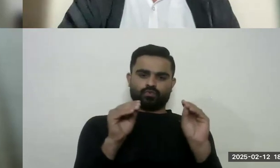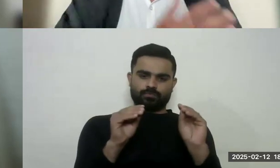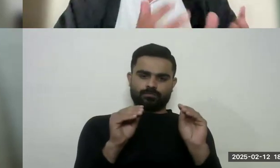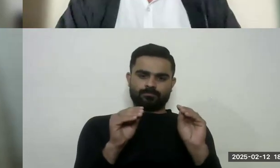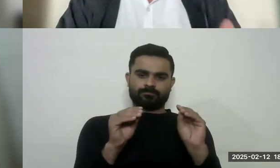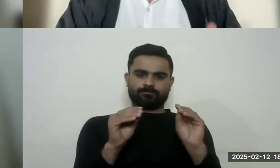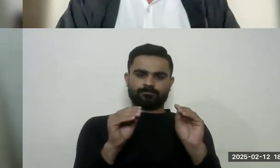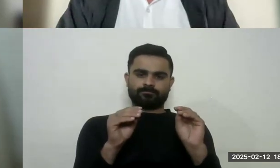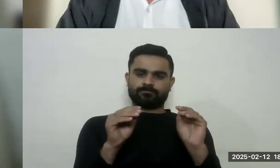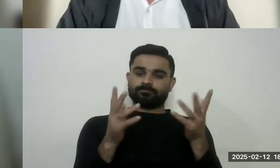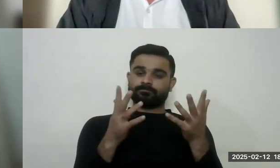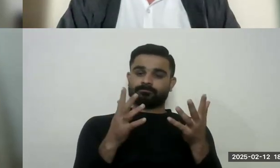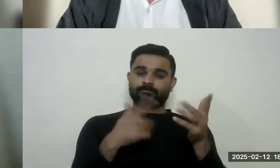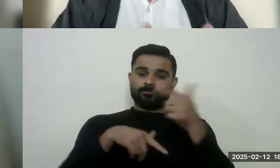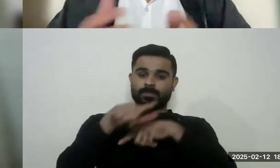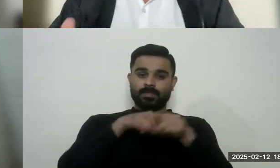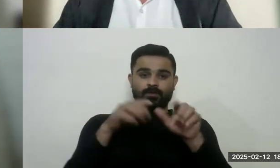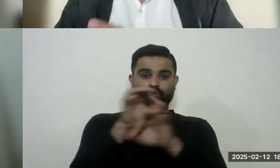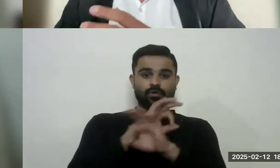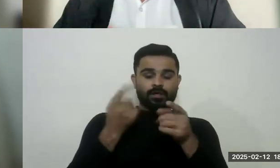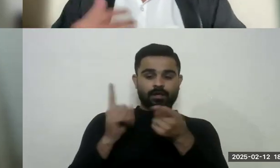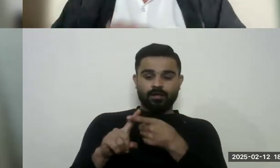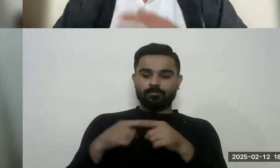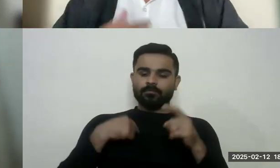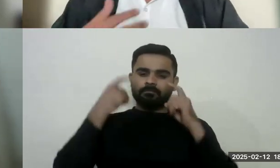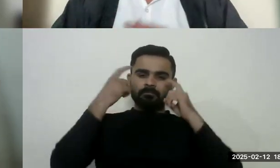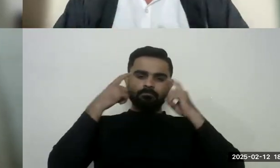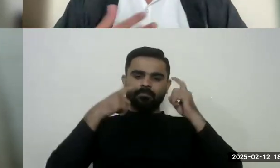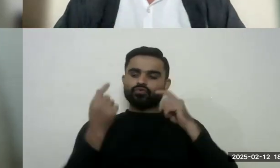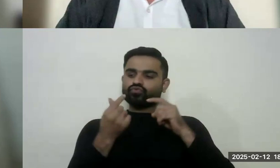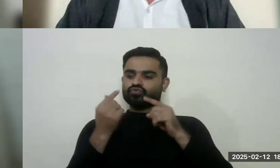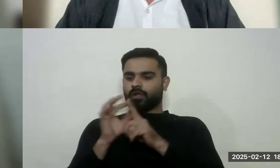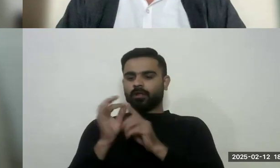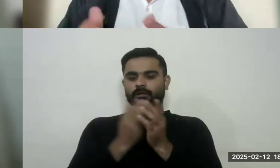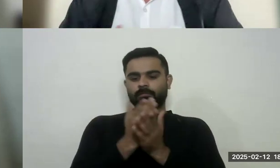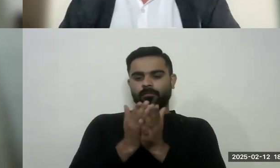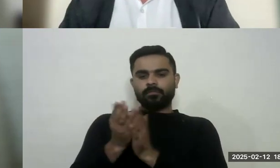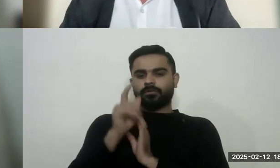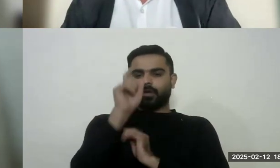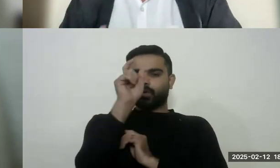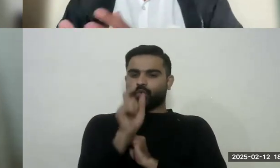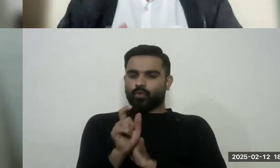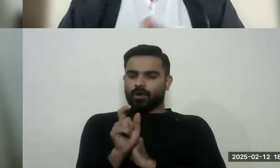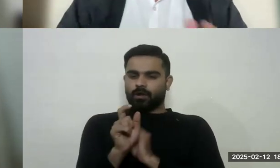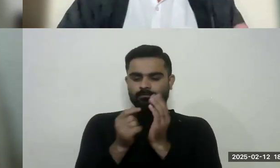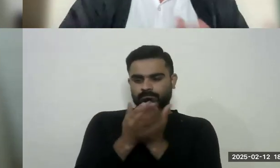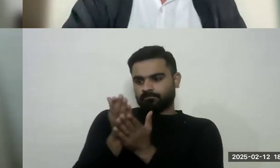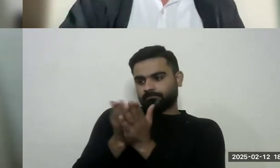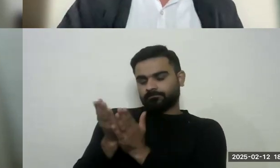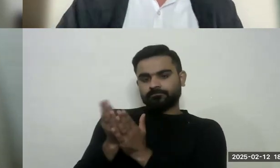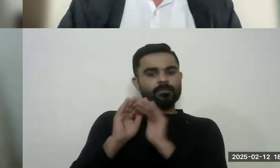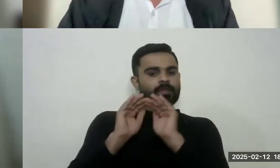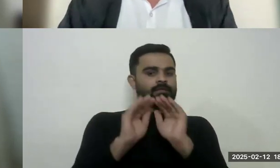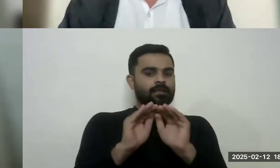So translanguaging is already happening. What we are thinking is to use it in a pedagogical terms, pedagogical approach to support